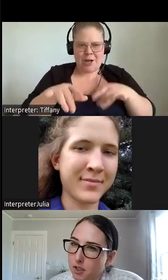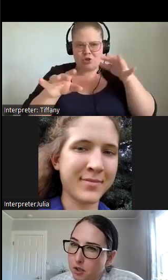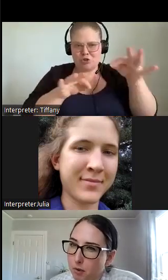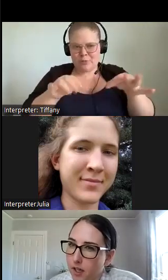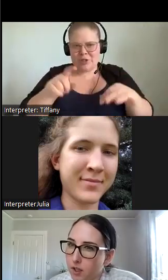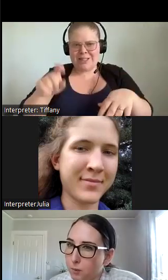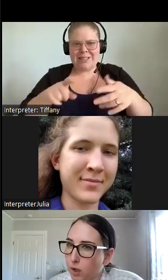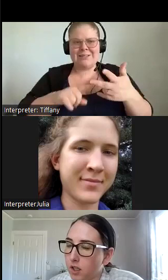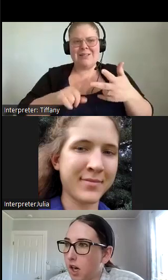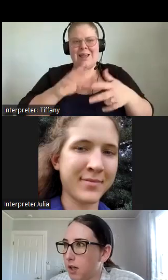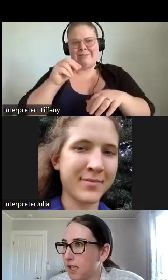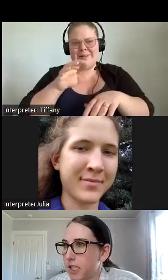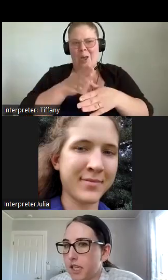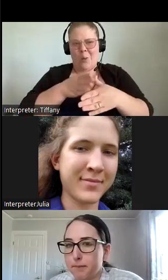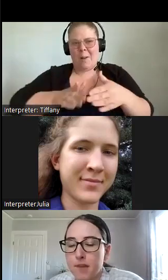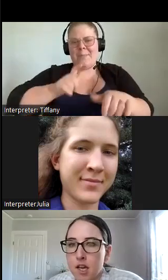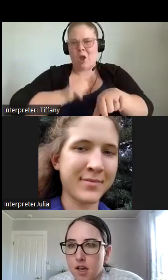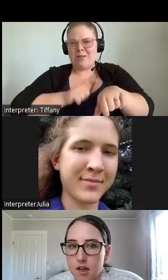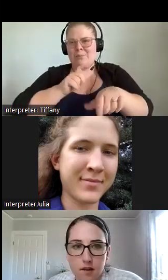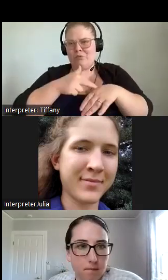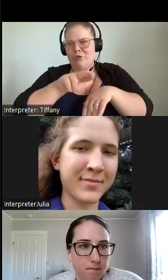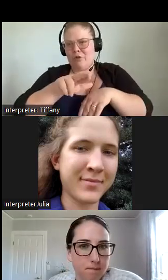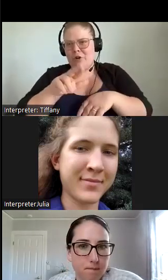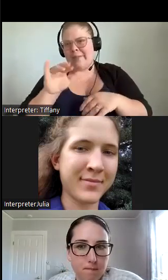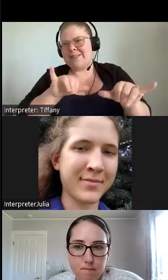as the essential providers were documenting.